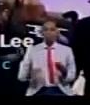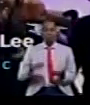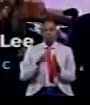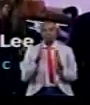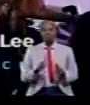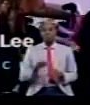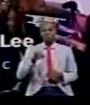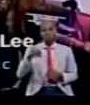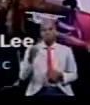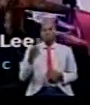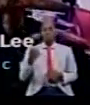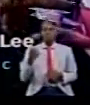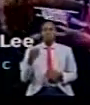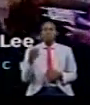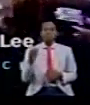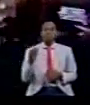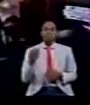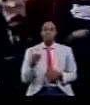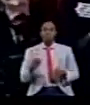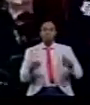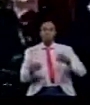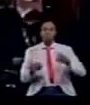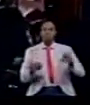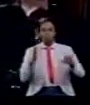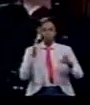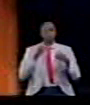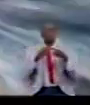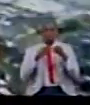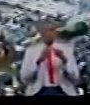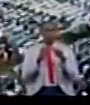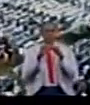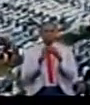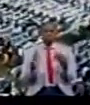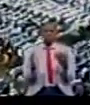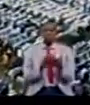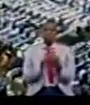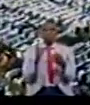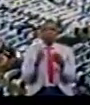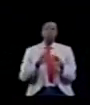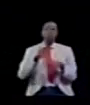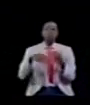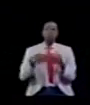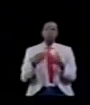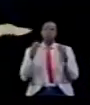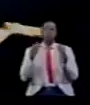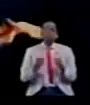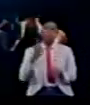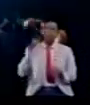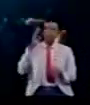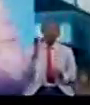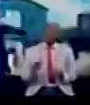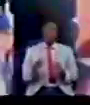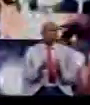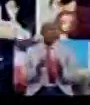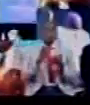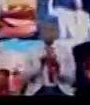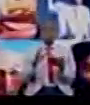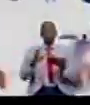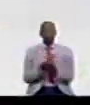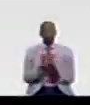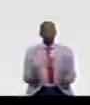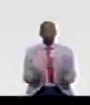I saw, we started praying now. In fact, it's so devastating, so powerful that even the light,